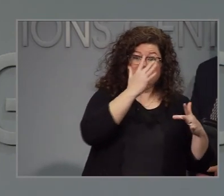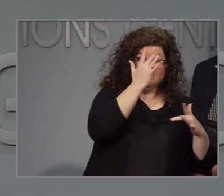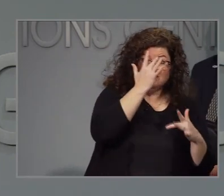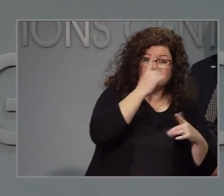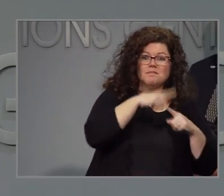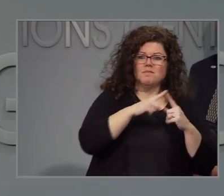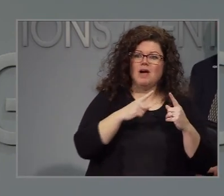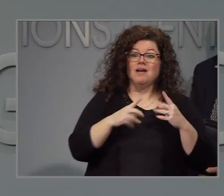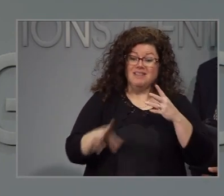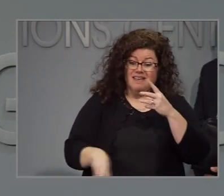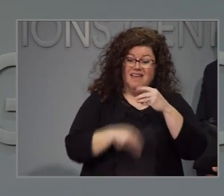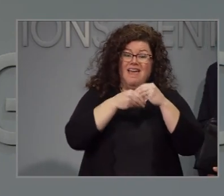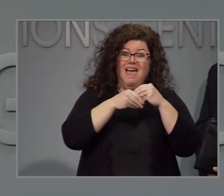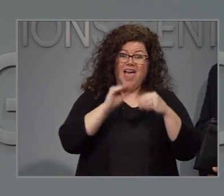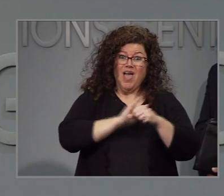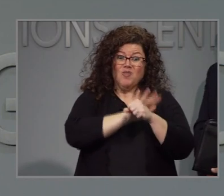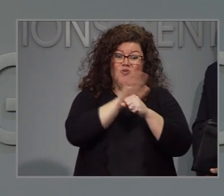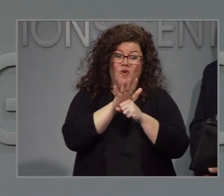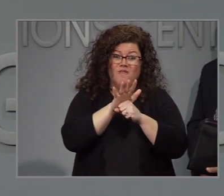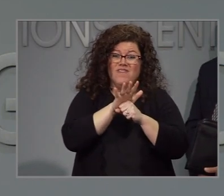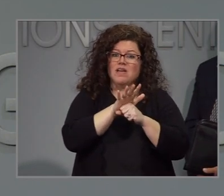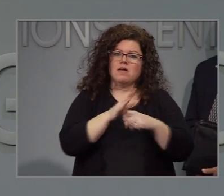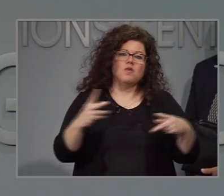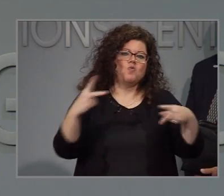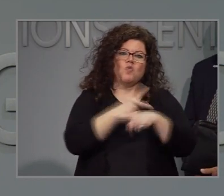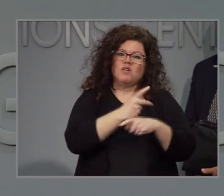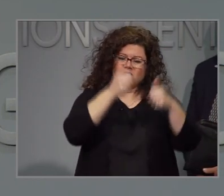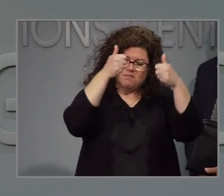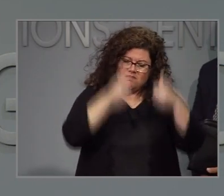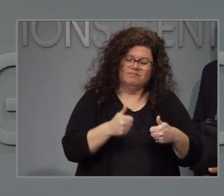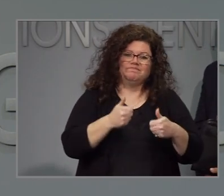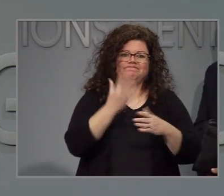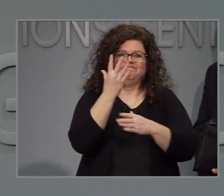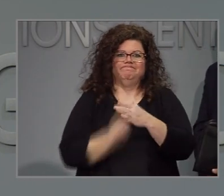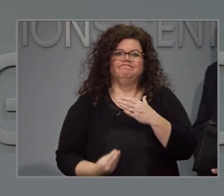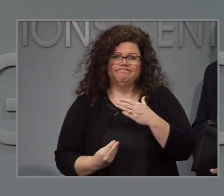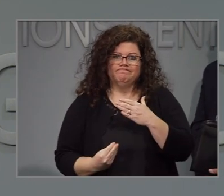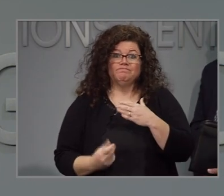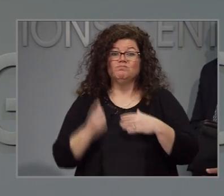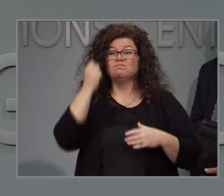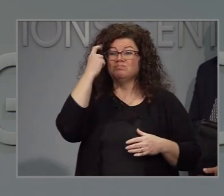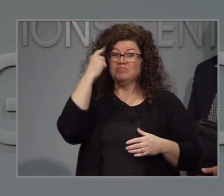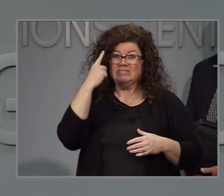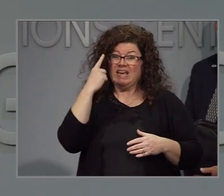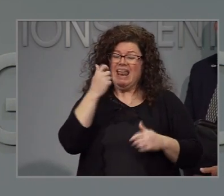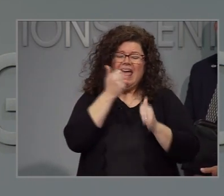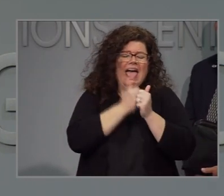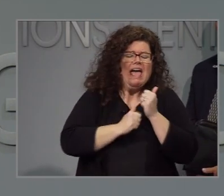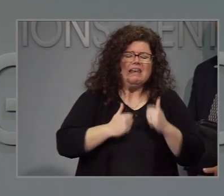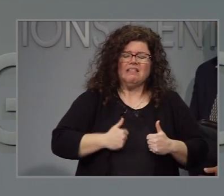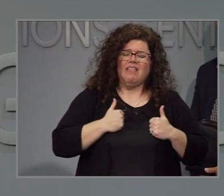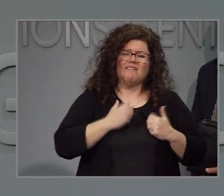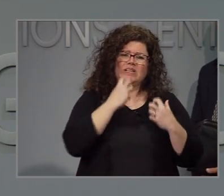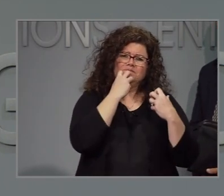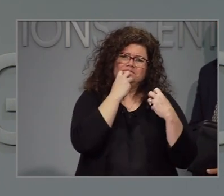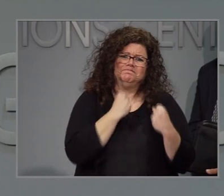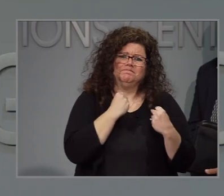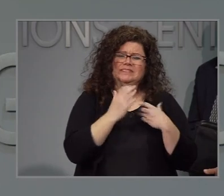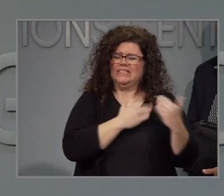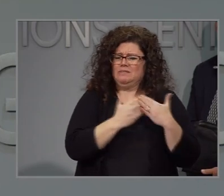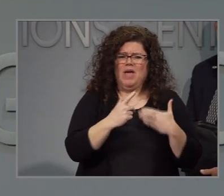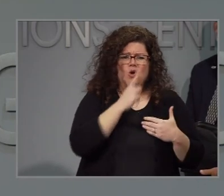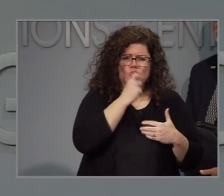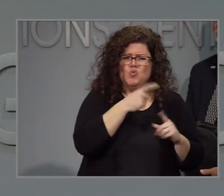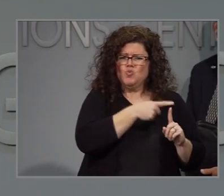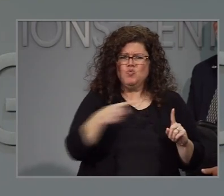COVID-19. This is a sad day, as all human life is precious. The health and safety of our